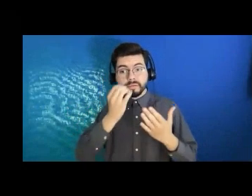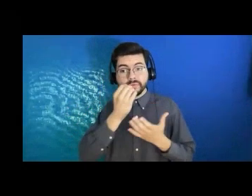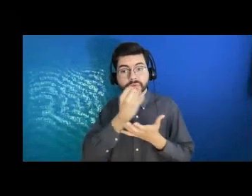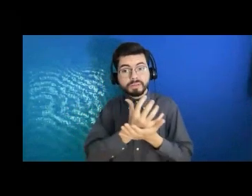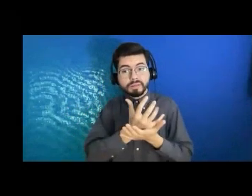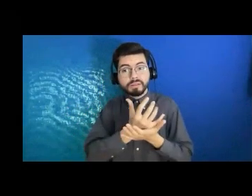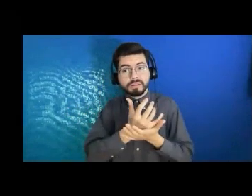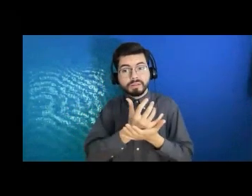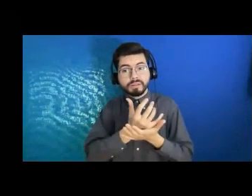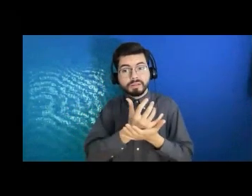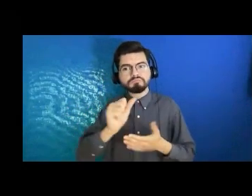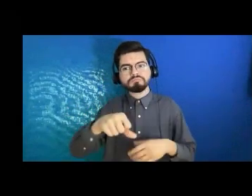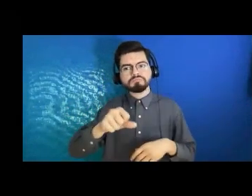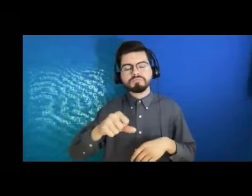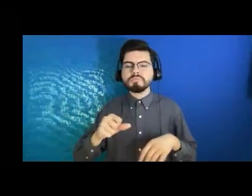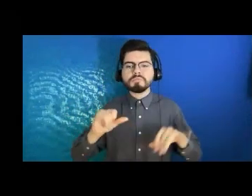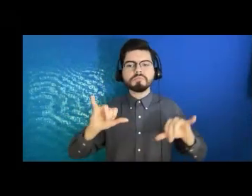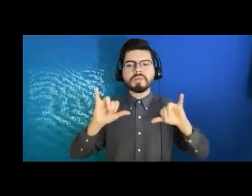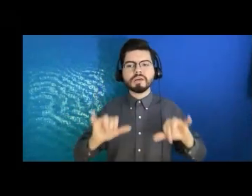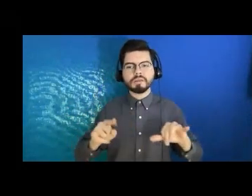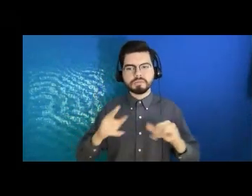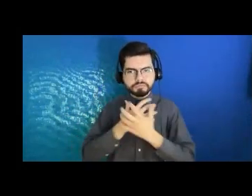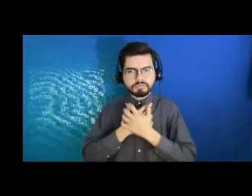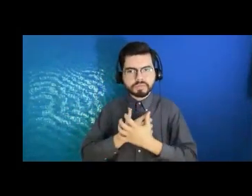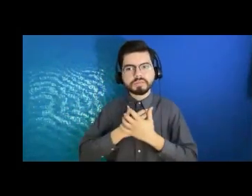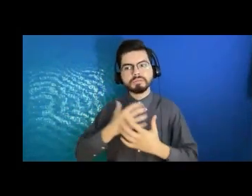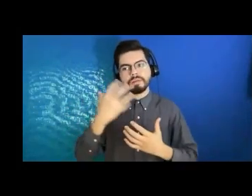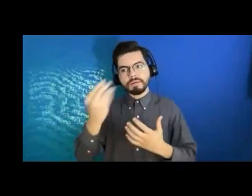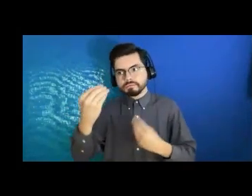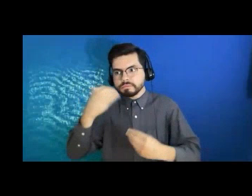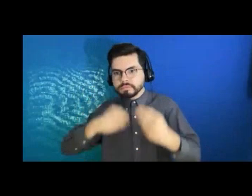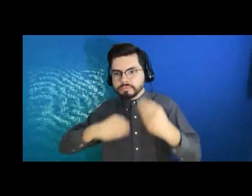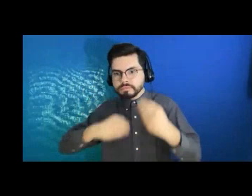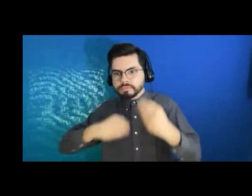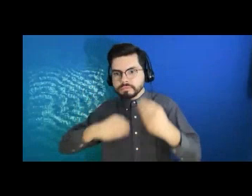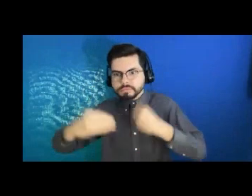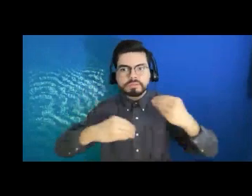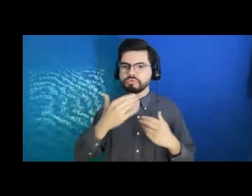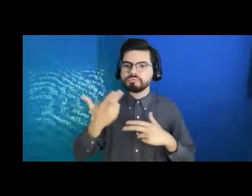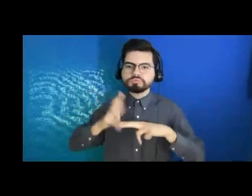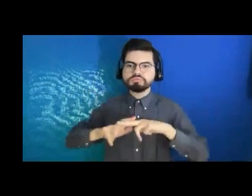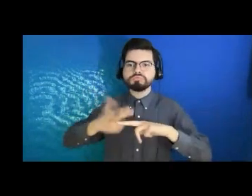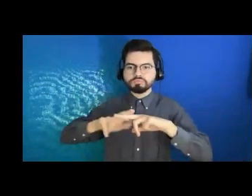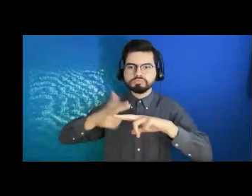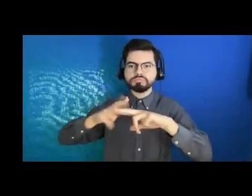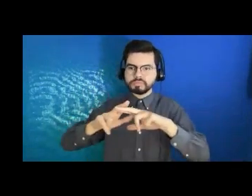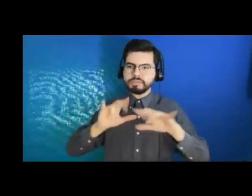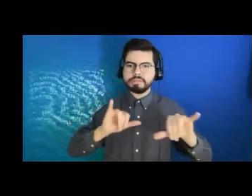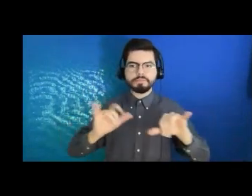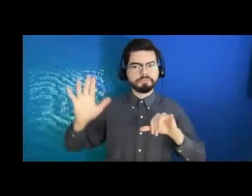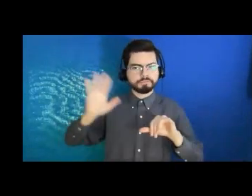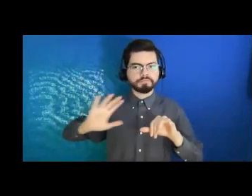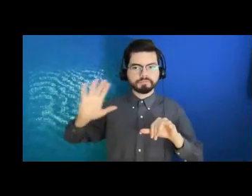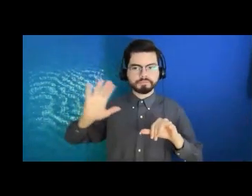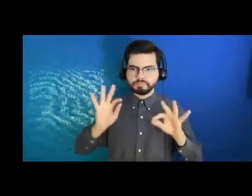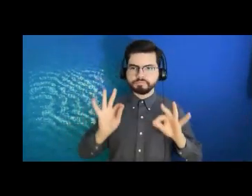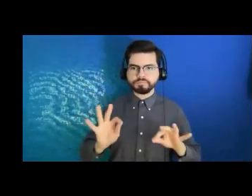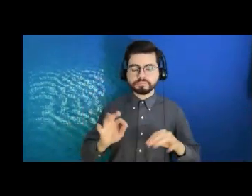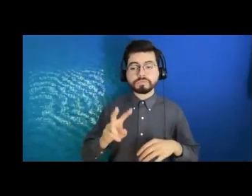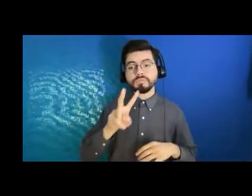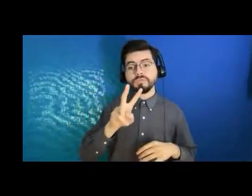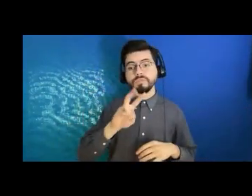still finding enough nutrition out there that they're still gaining weight just like they used to. 2009 is about when